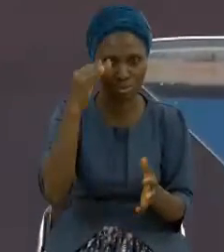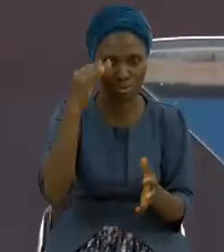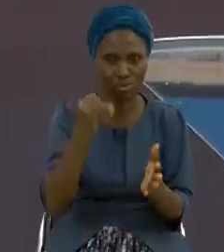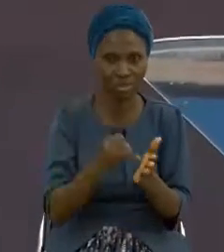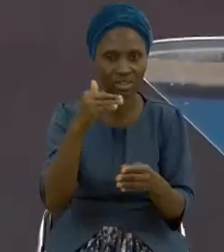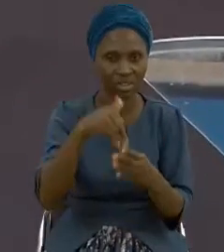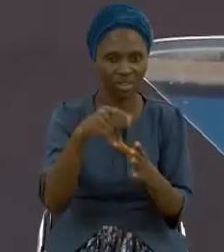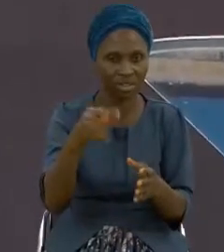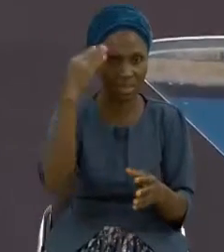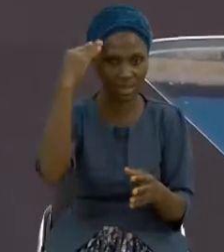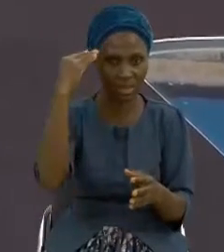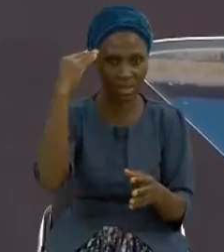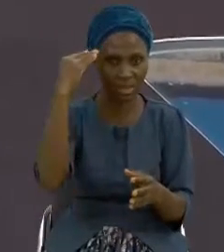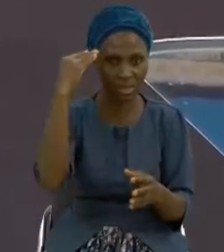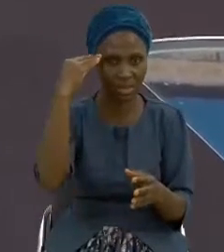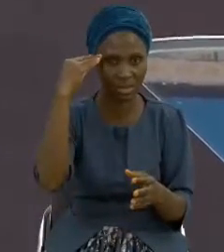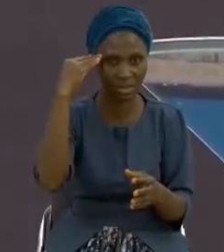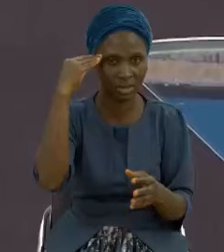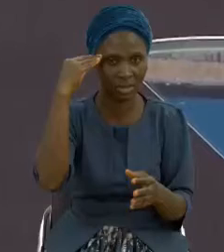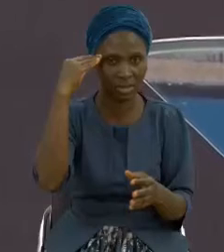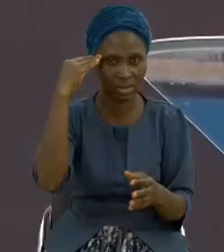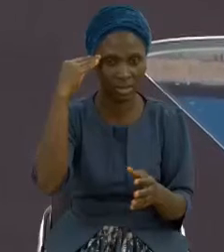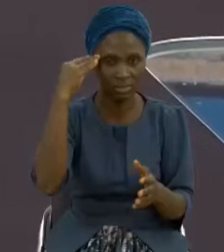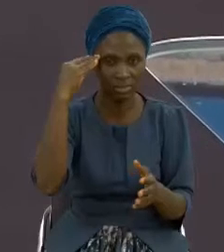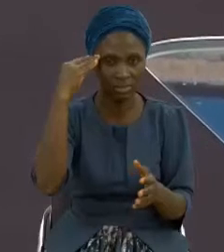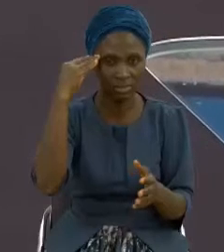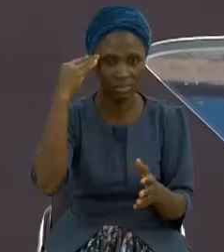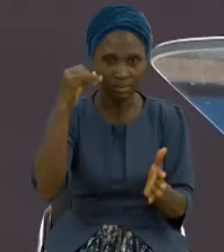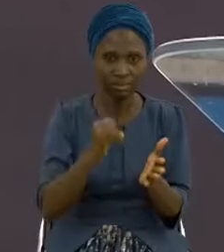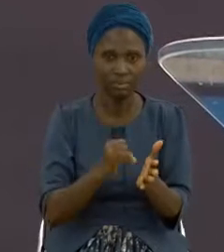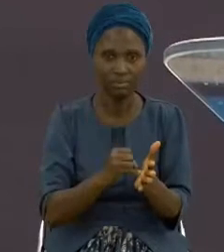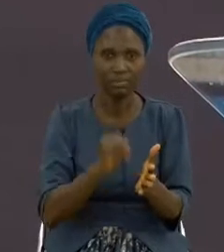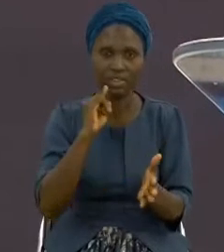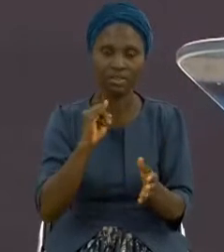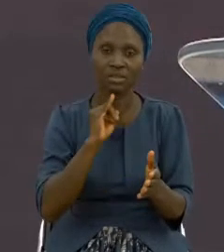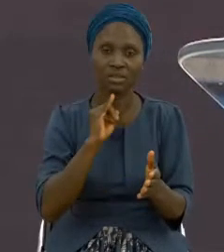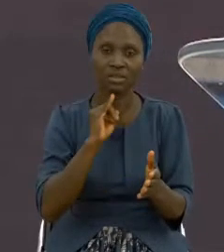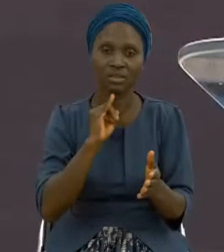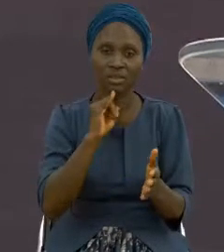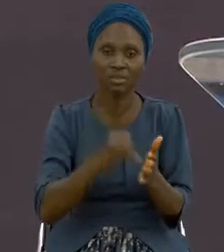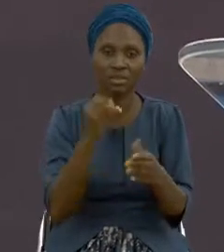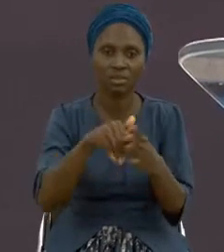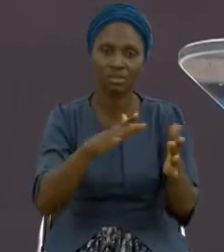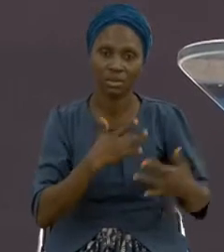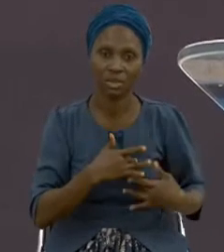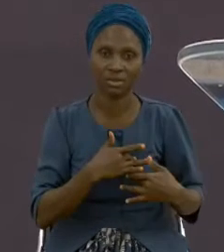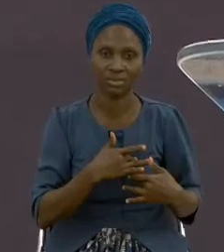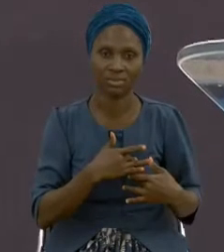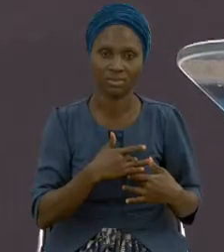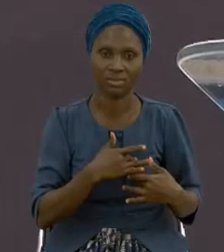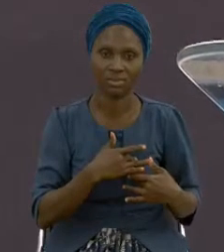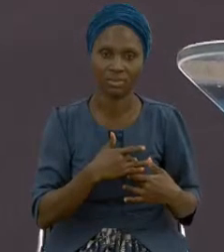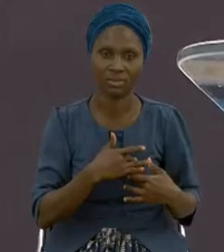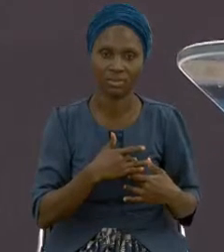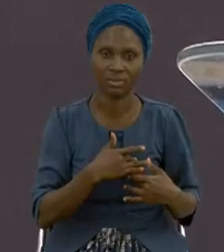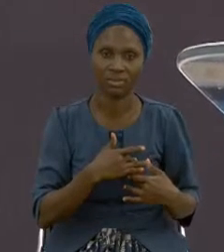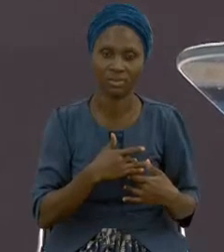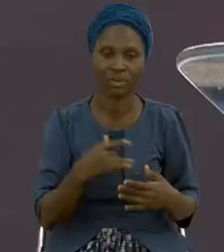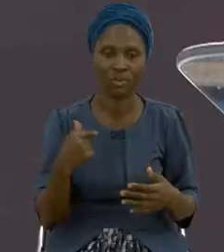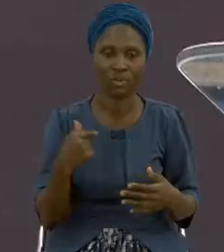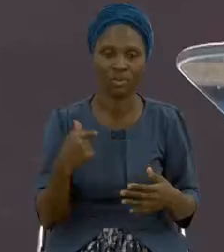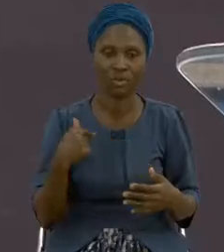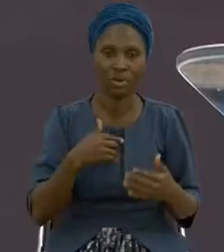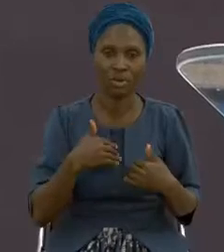your heart? We have a few men, a few women in the Bible that had